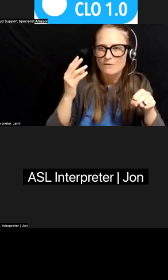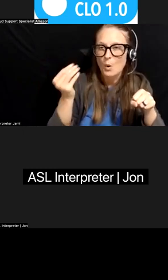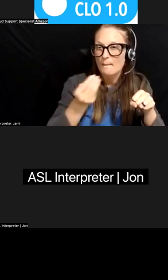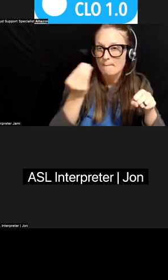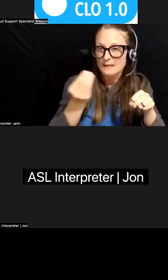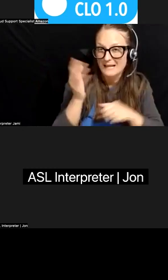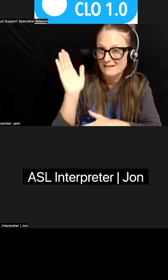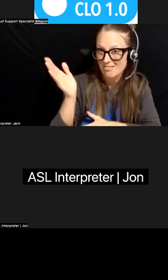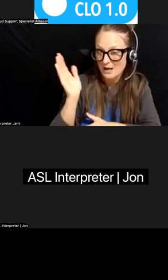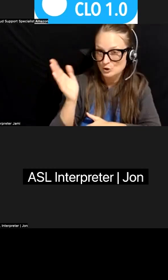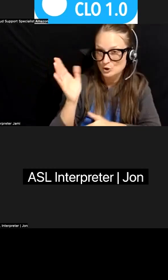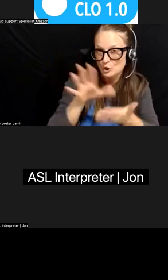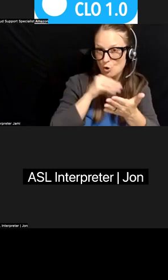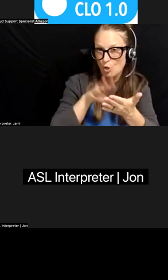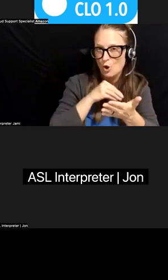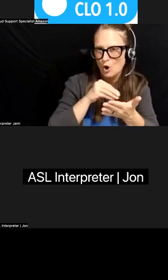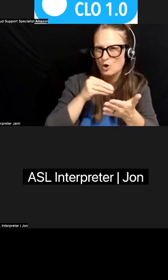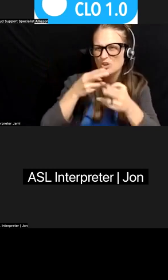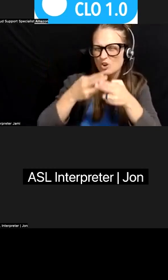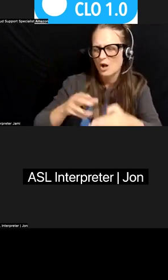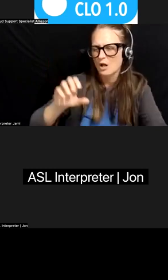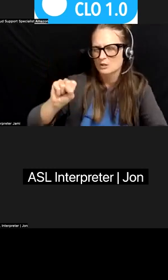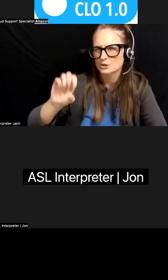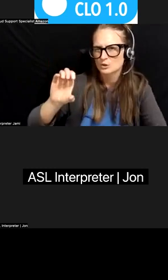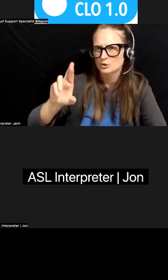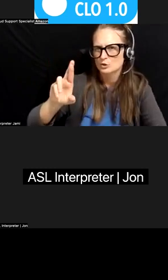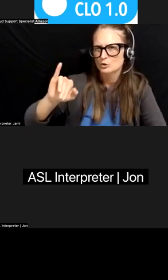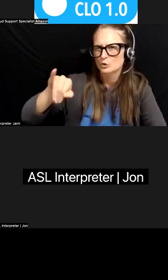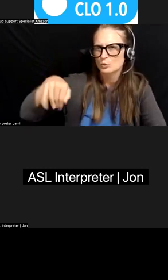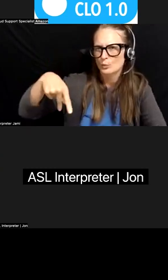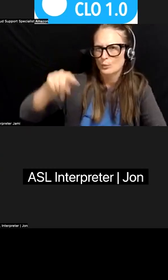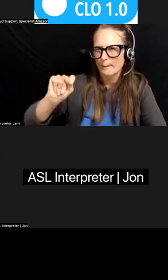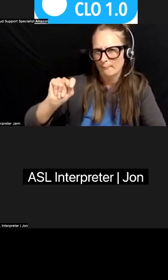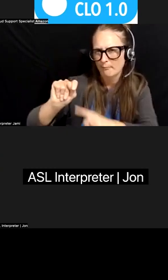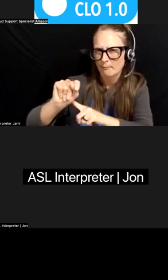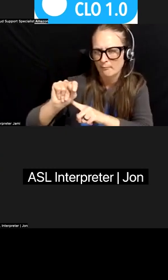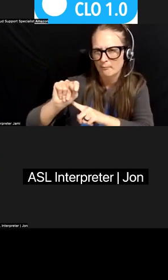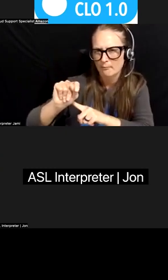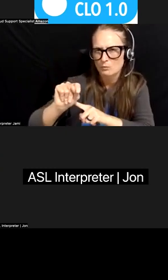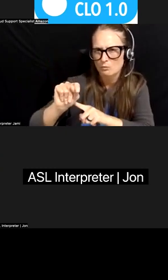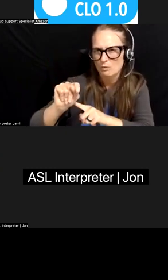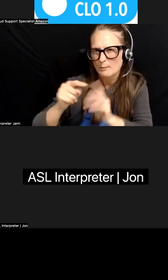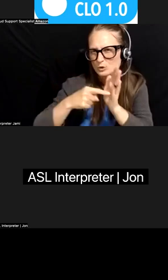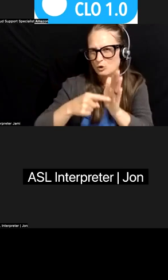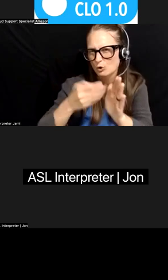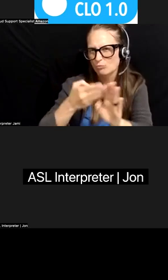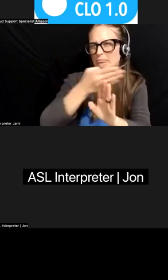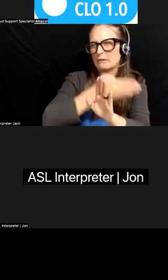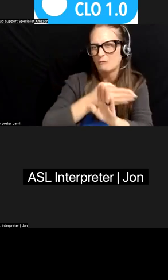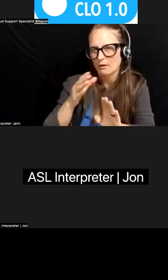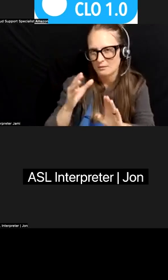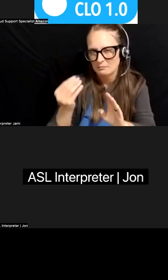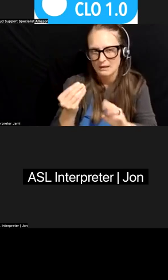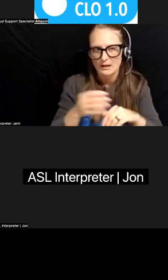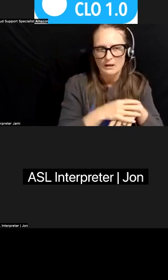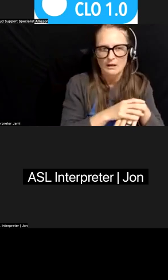lecture, we'll learn about what's called script. So I just want to show you ahead of time. So what I'm doing is right in here, I'm going to say,